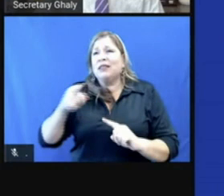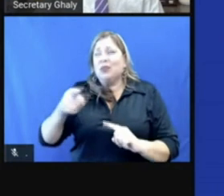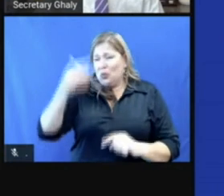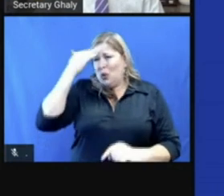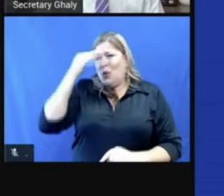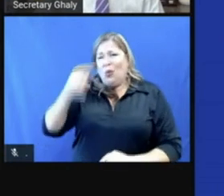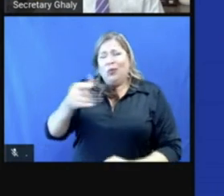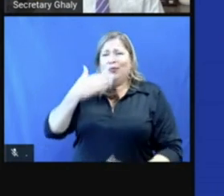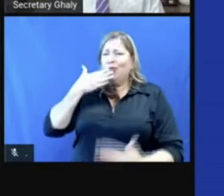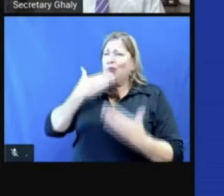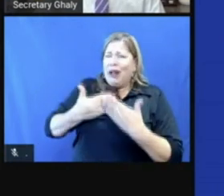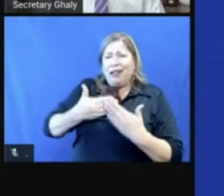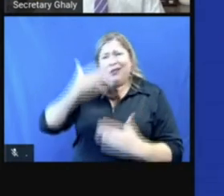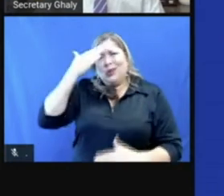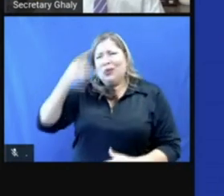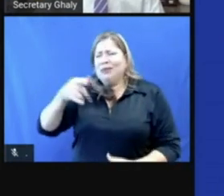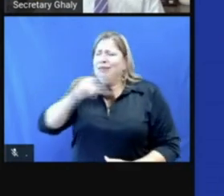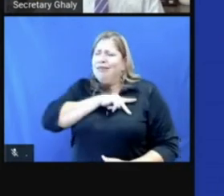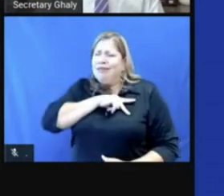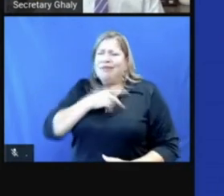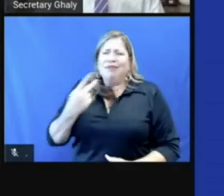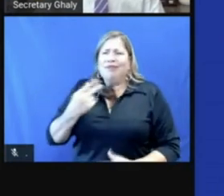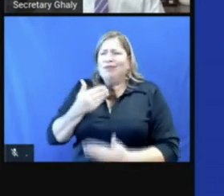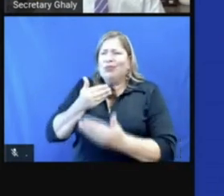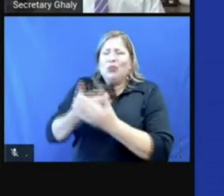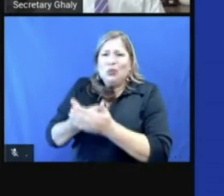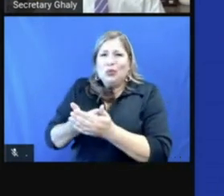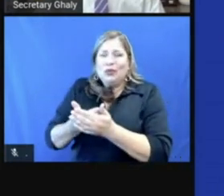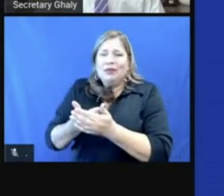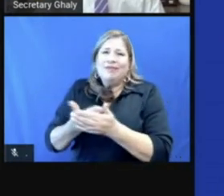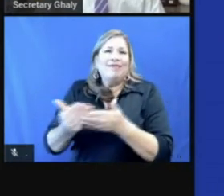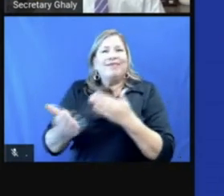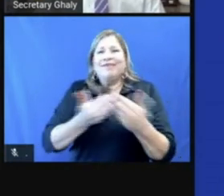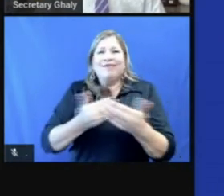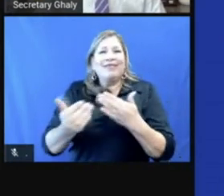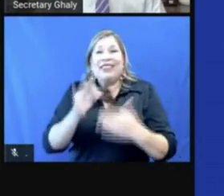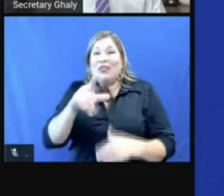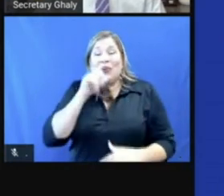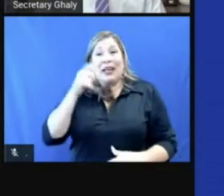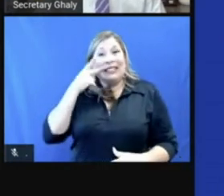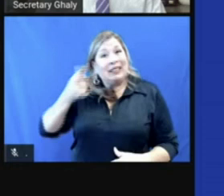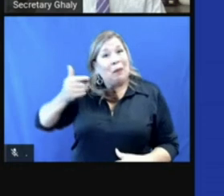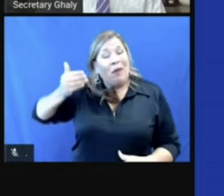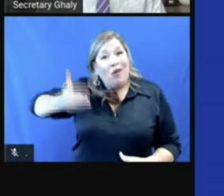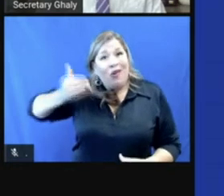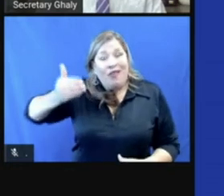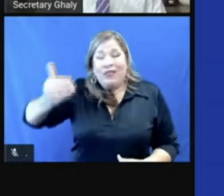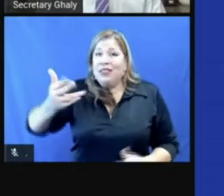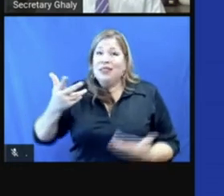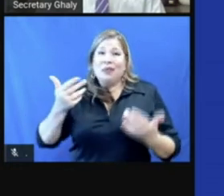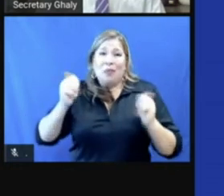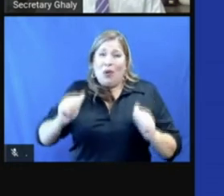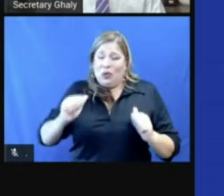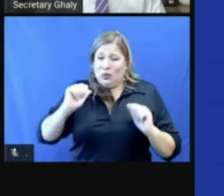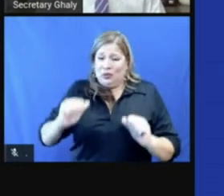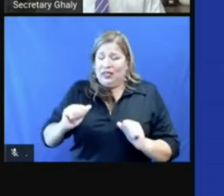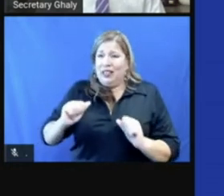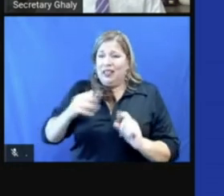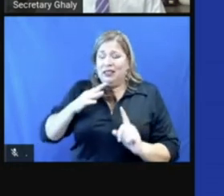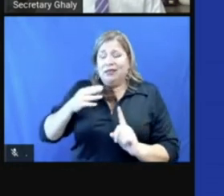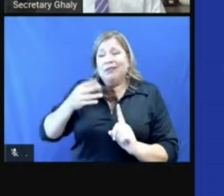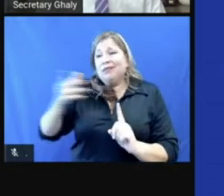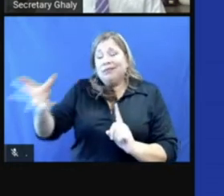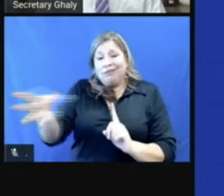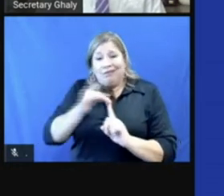them well on a personal level doesn't necessarily mean that they in any way wouldn't be able to transmit the virus to you